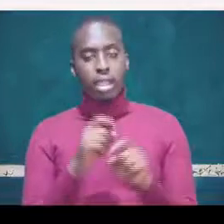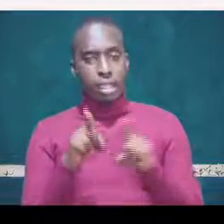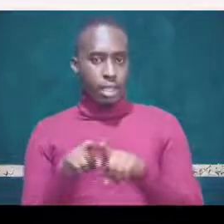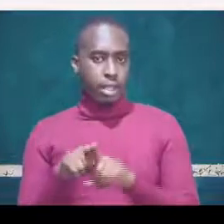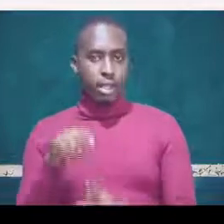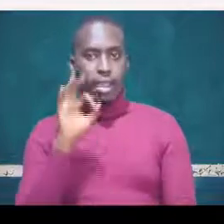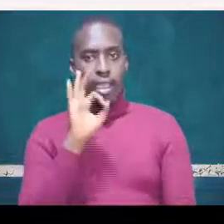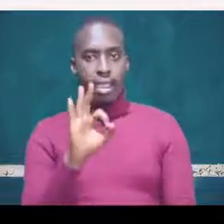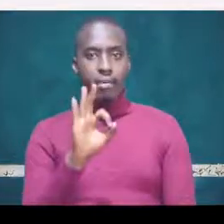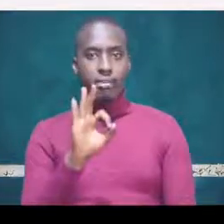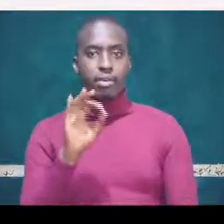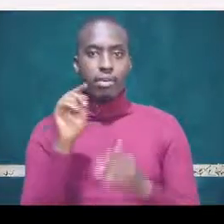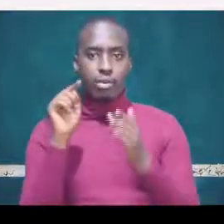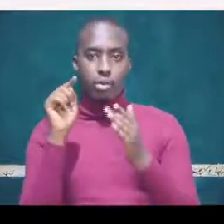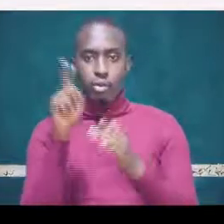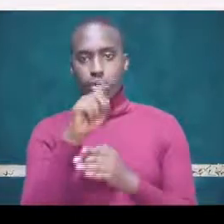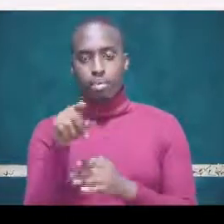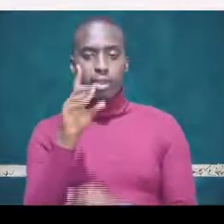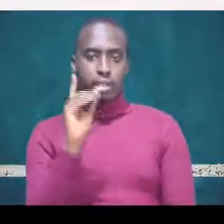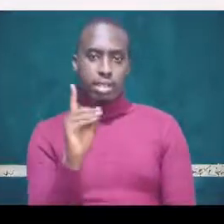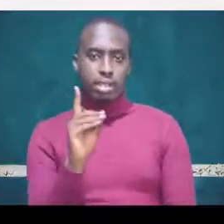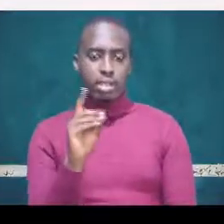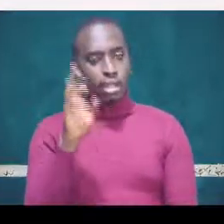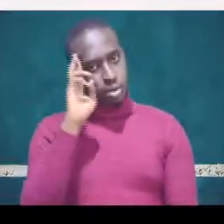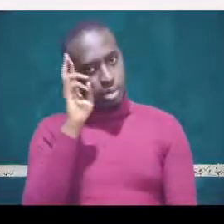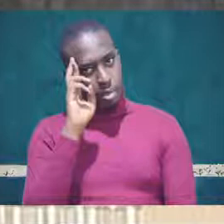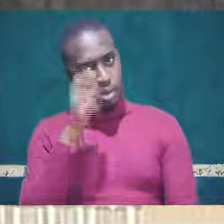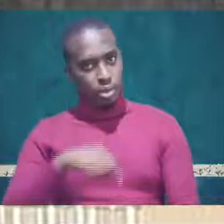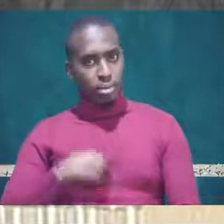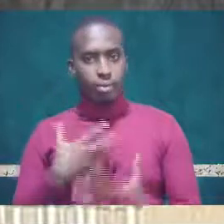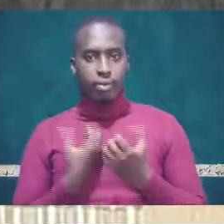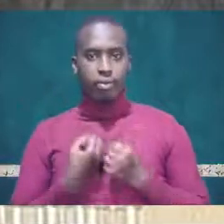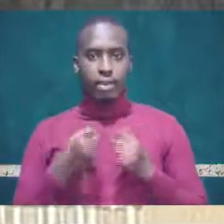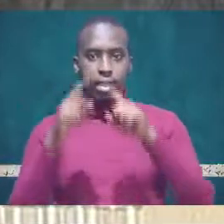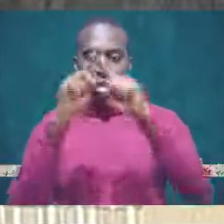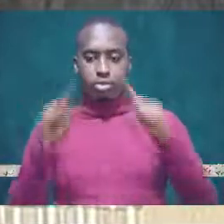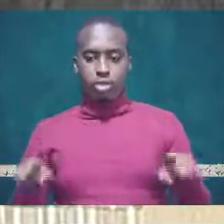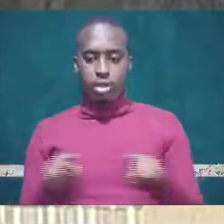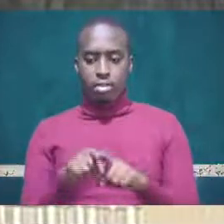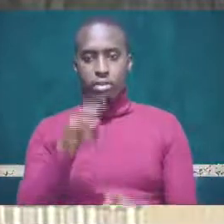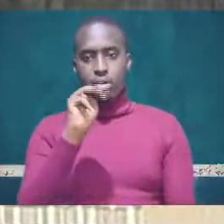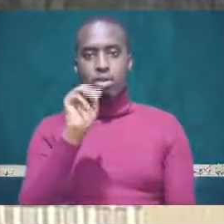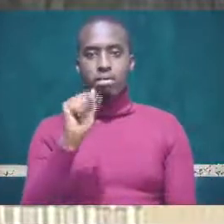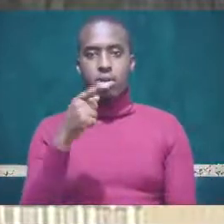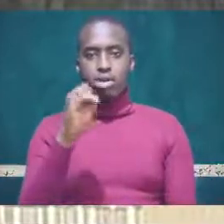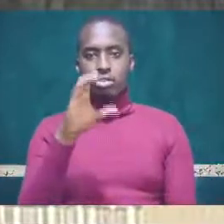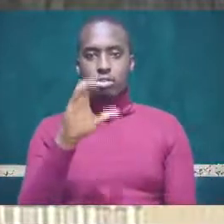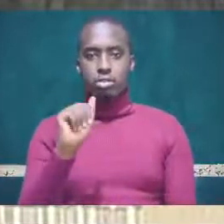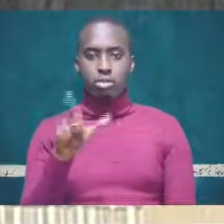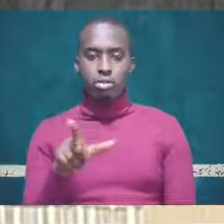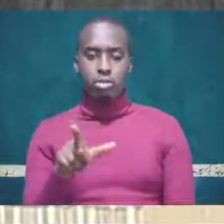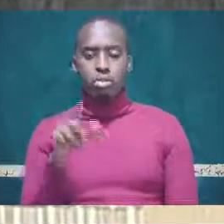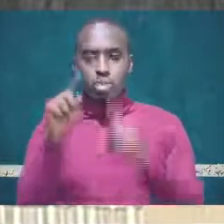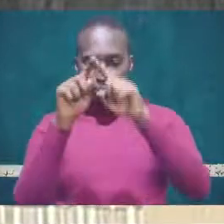force times distance. And remember, we had a magic triangle. Me, I love magic triangle because the